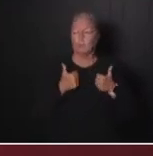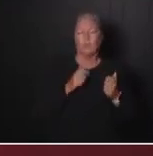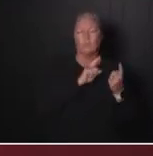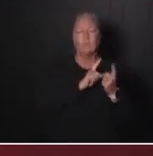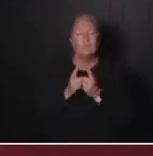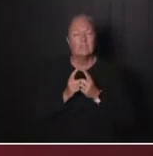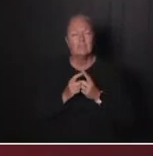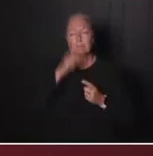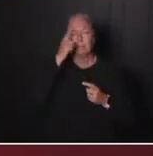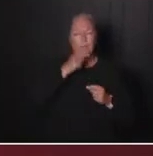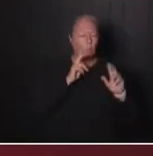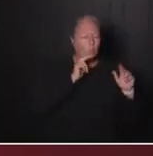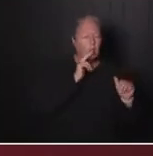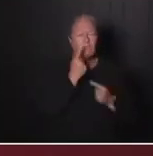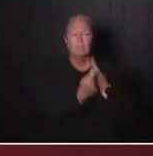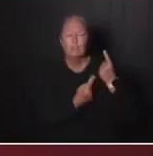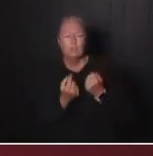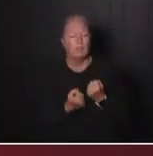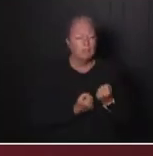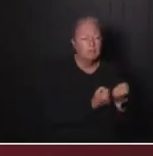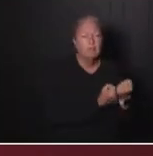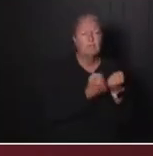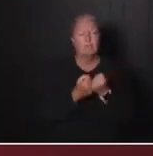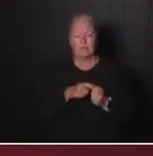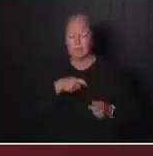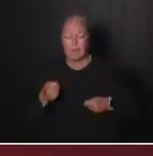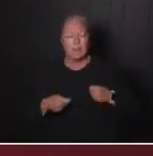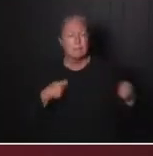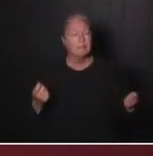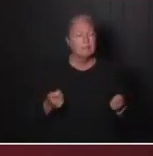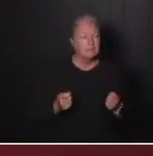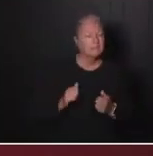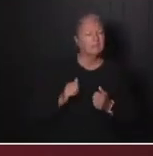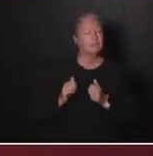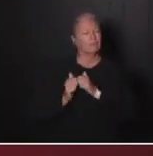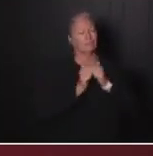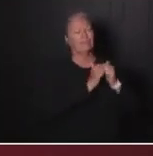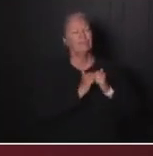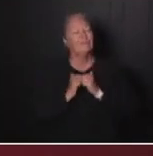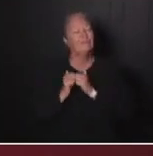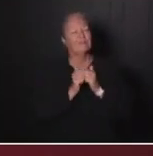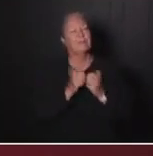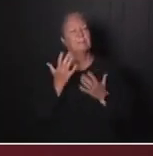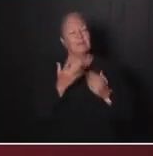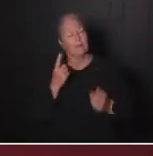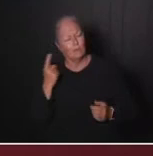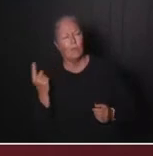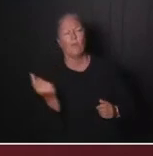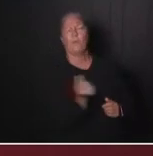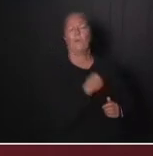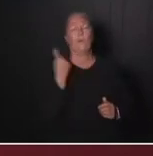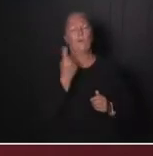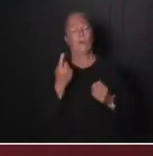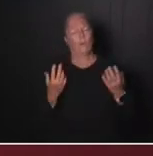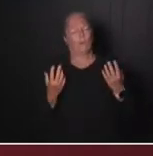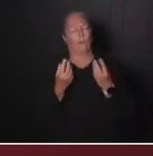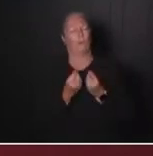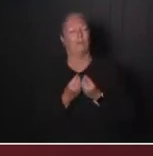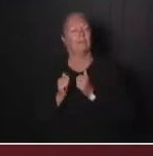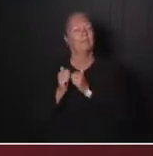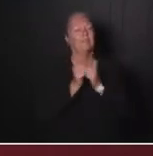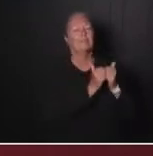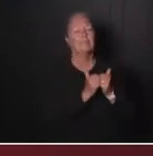looking after each other, neighbours helping out, the sense of community, the sense that we're really all in this together. But I think COVID has